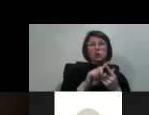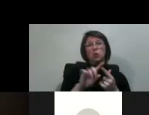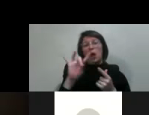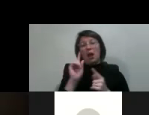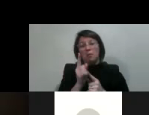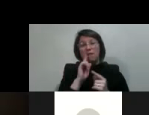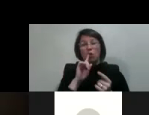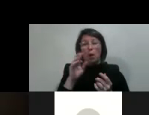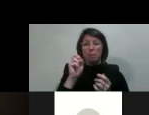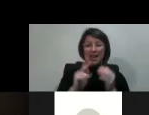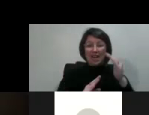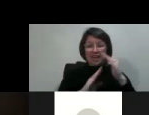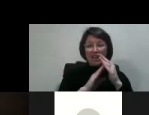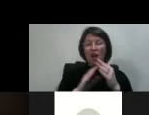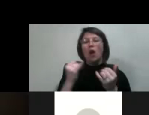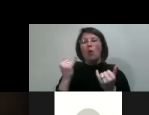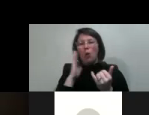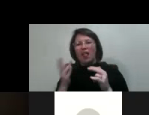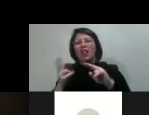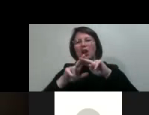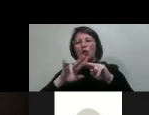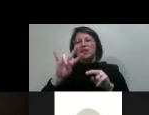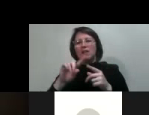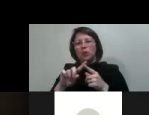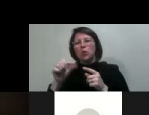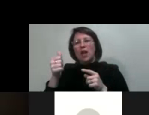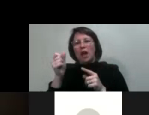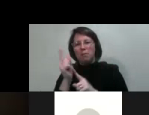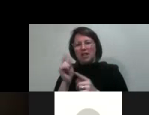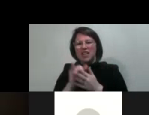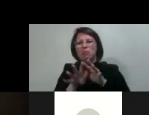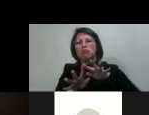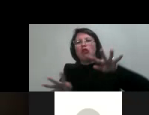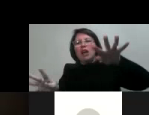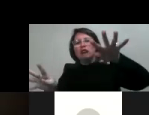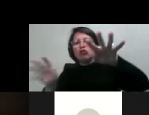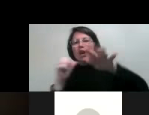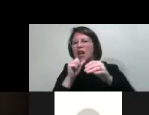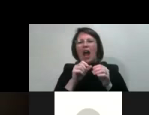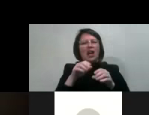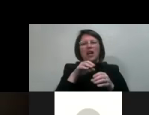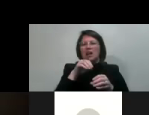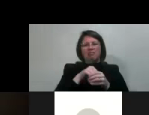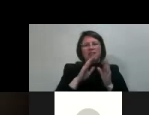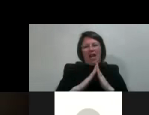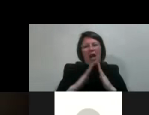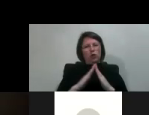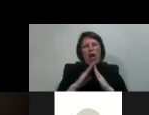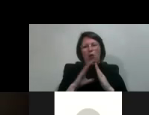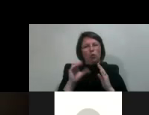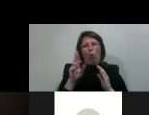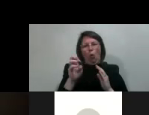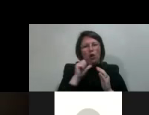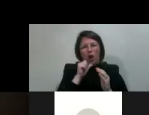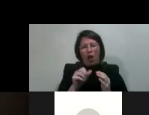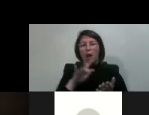to every 7 to 10 minutes in the peaks. And again, those are the branches, not that downtown core. And the midday